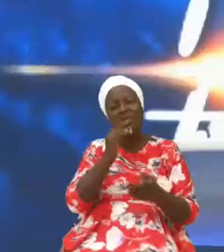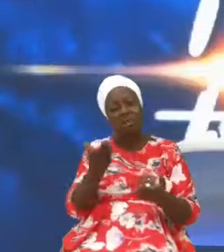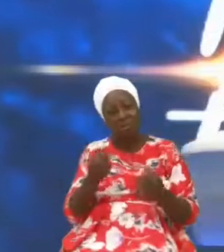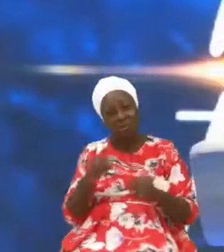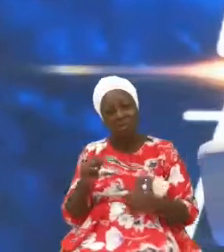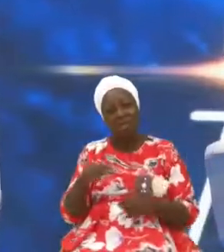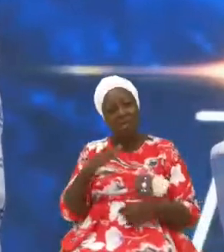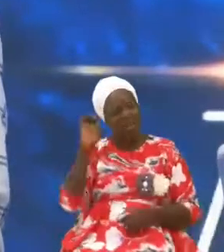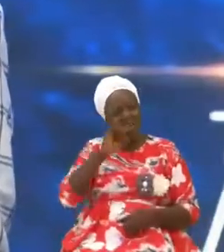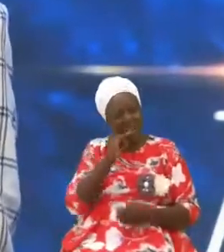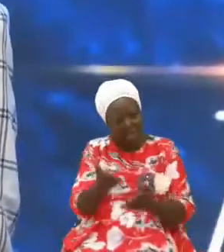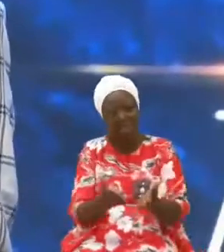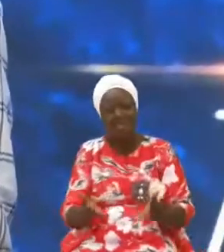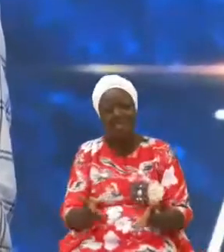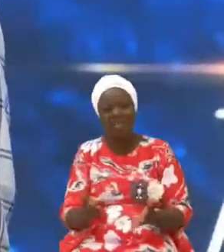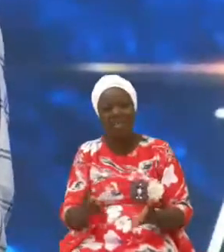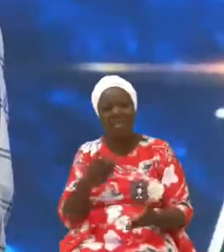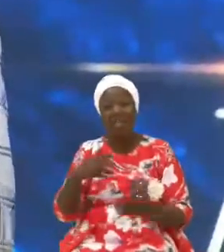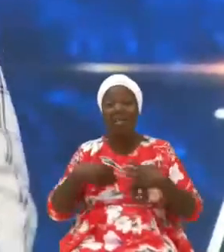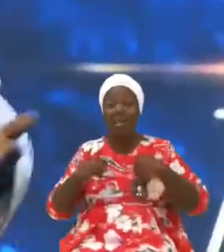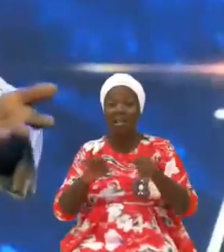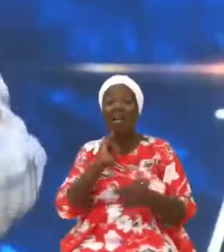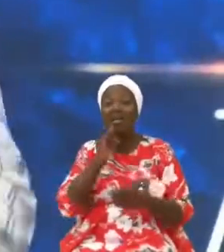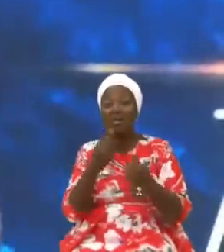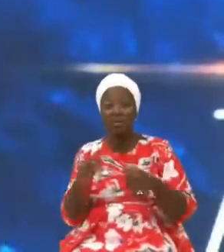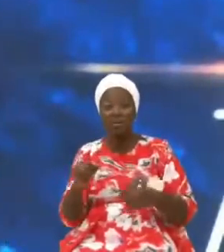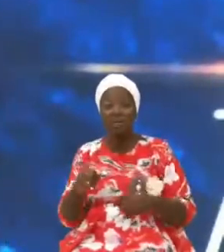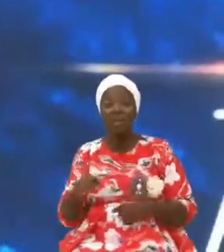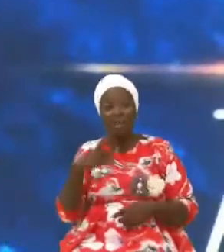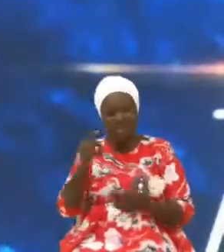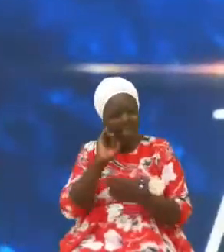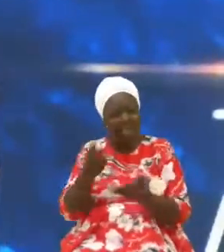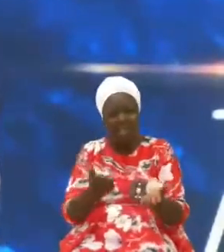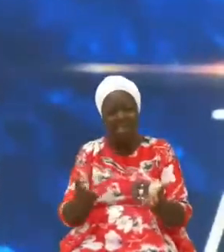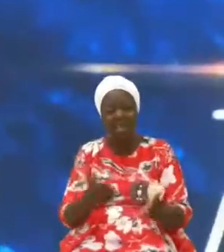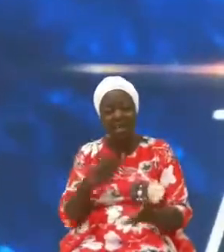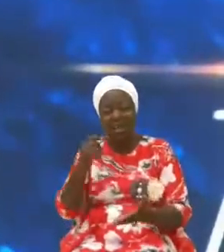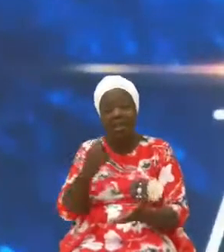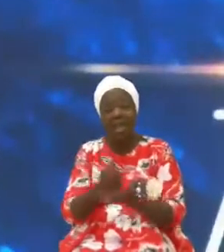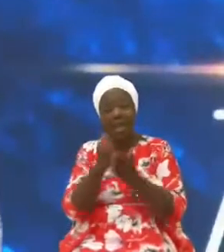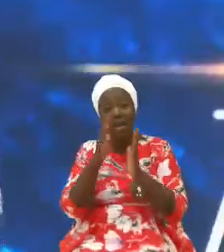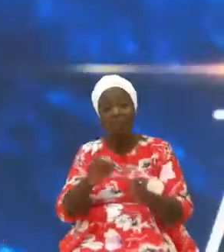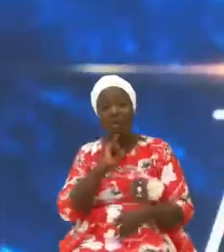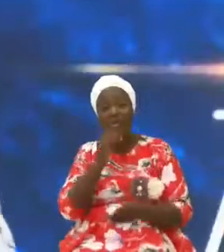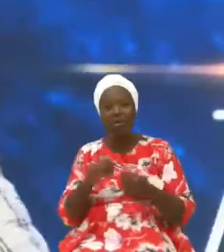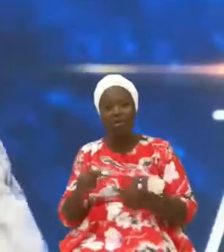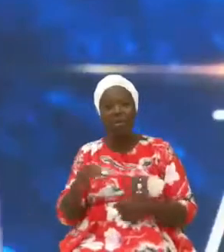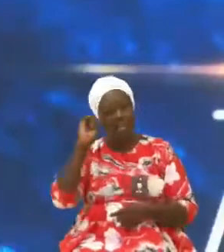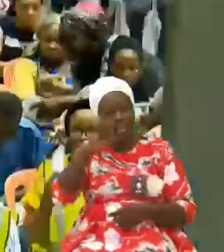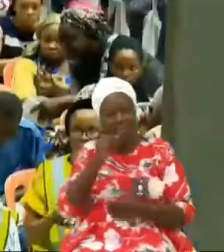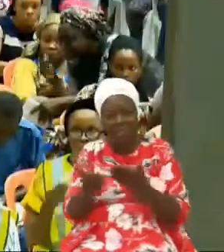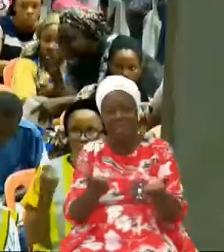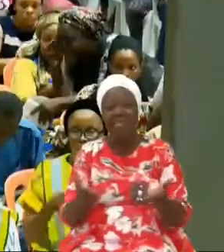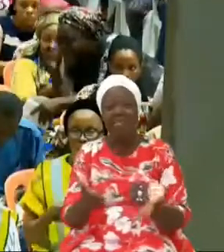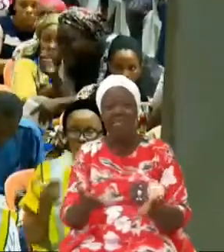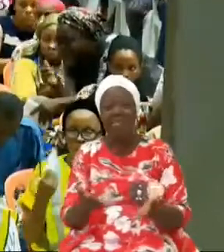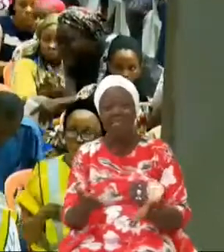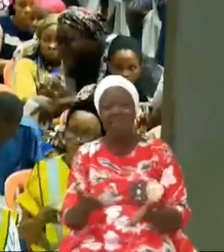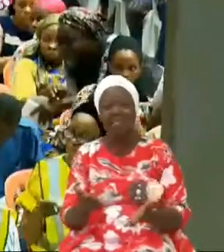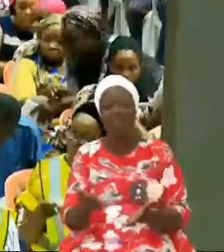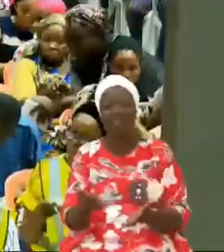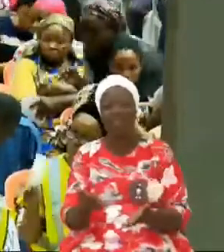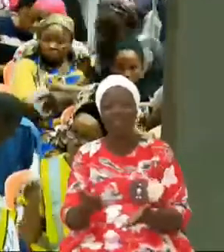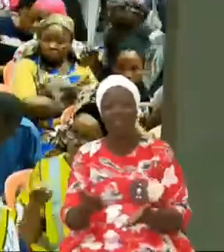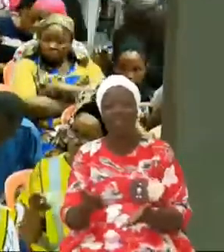I know the Savior is coming. He's here. The Healer is coming. He's here. The